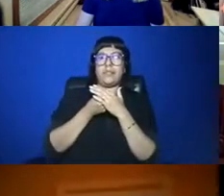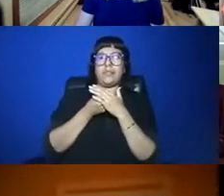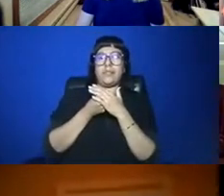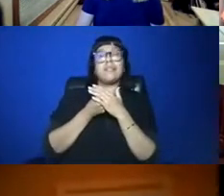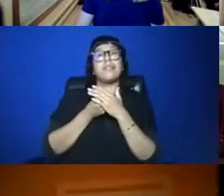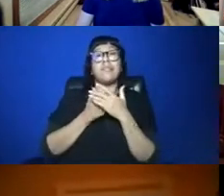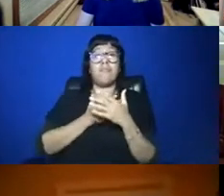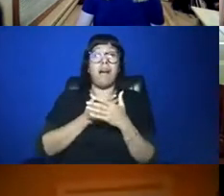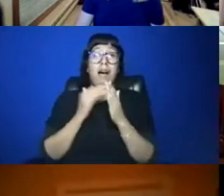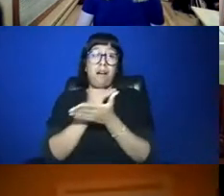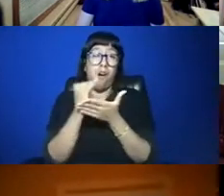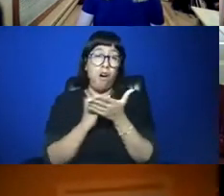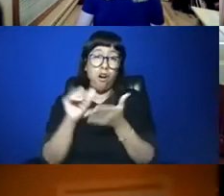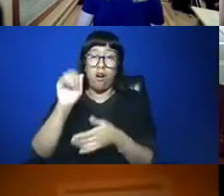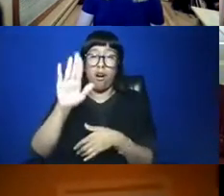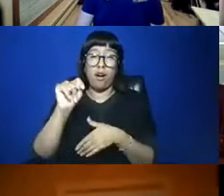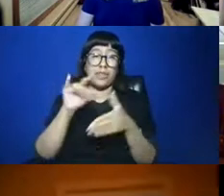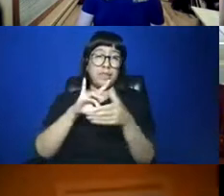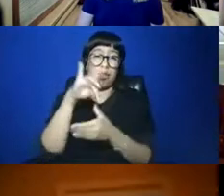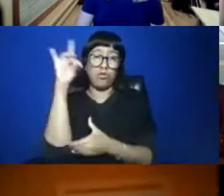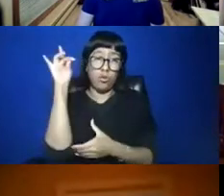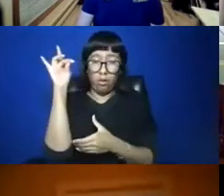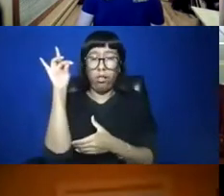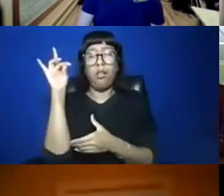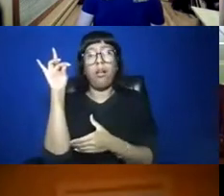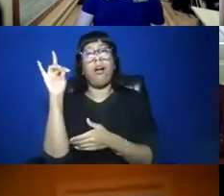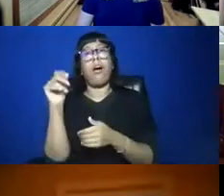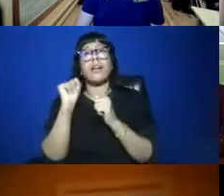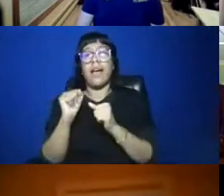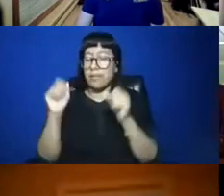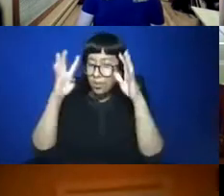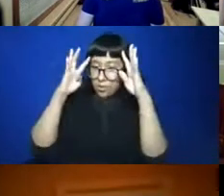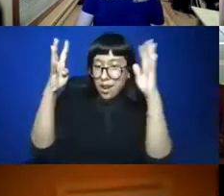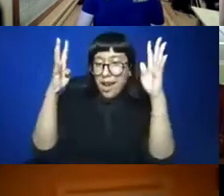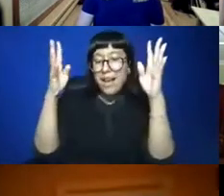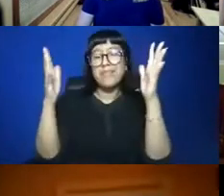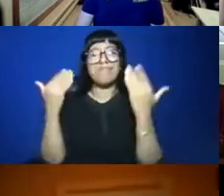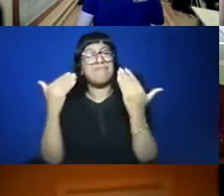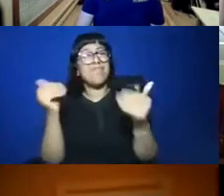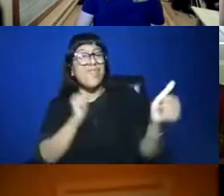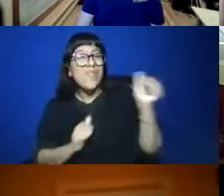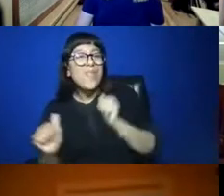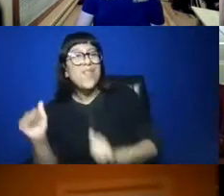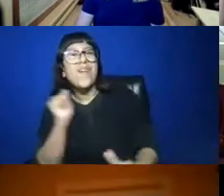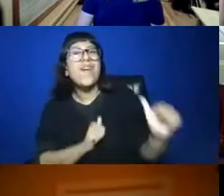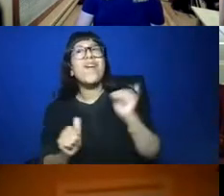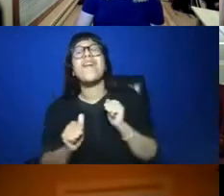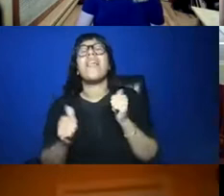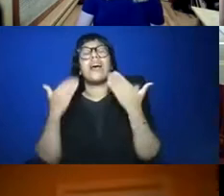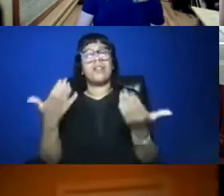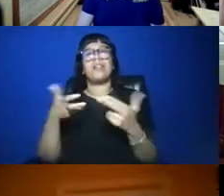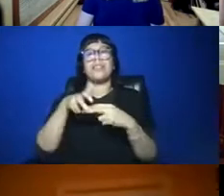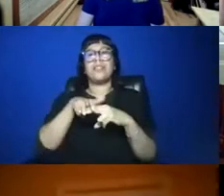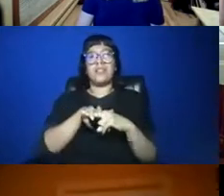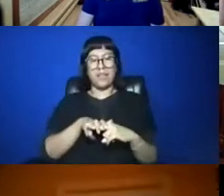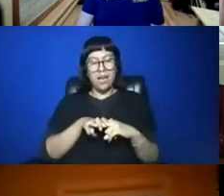me. And each time I get to create, I get to perform, when I sit down with the work, I'm in